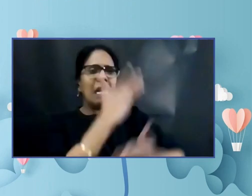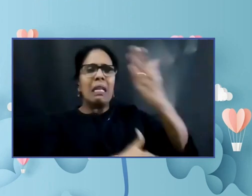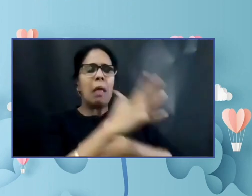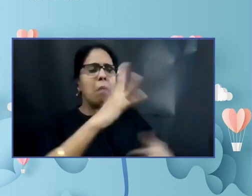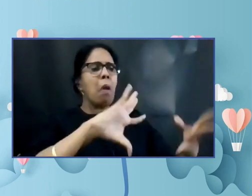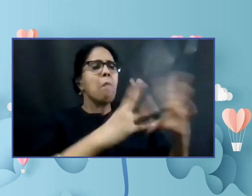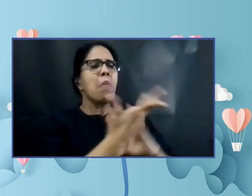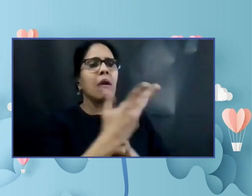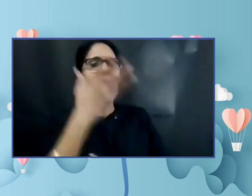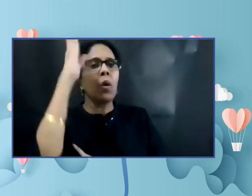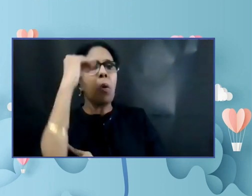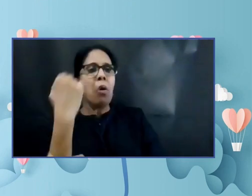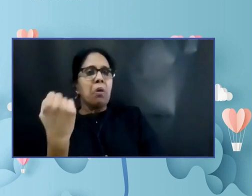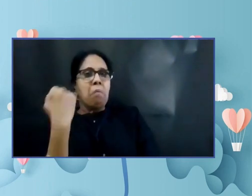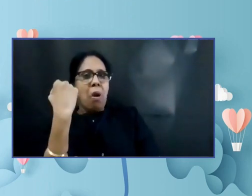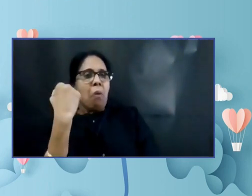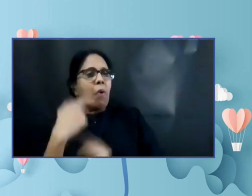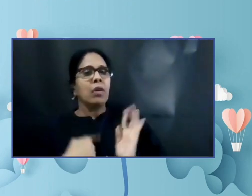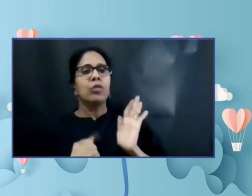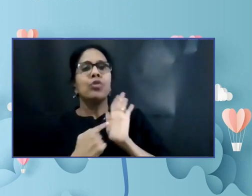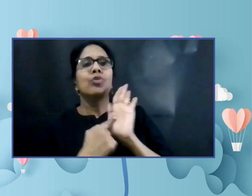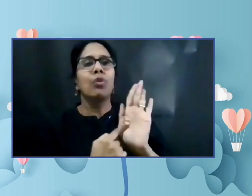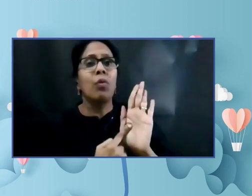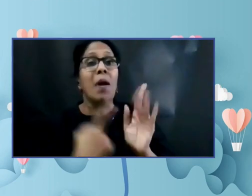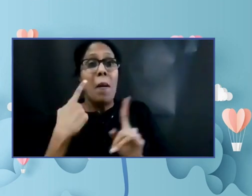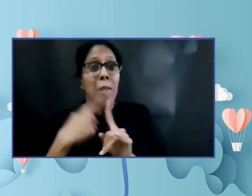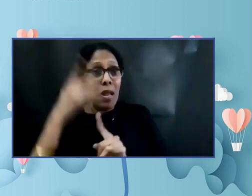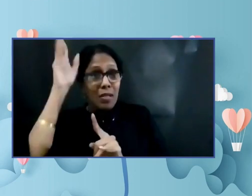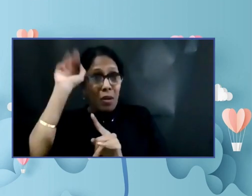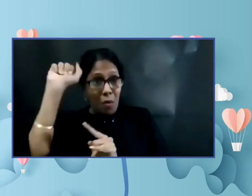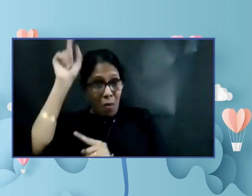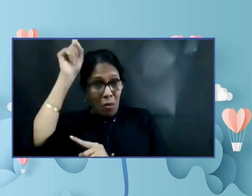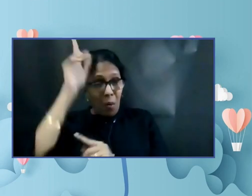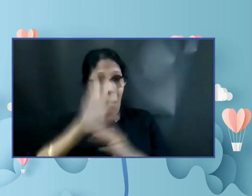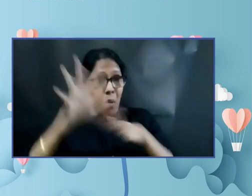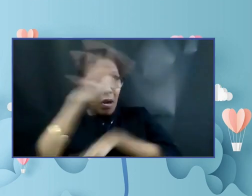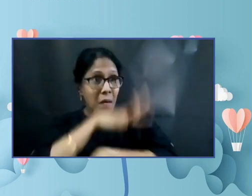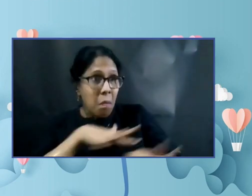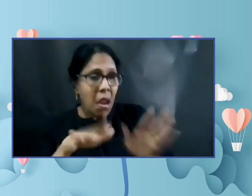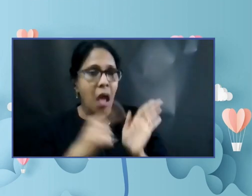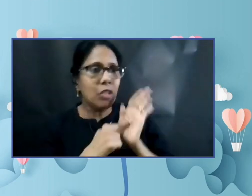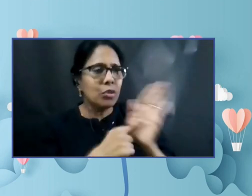that his purpose can be accomplished with people of all different abilities.